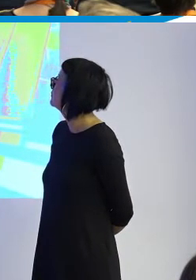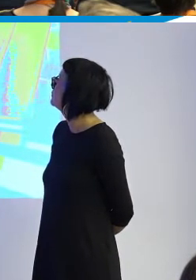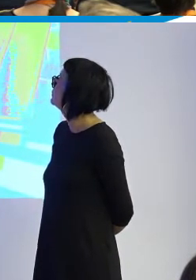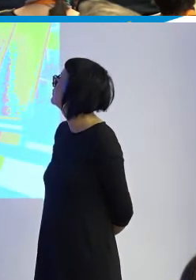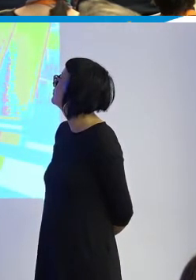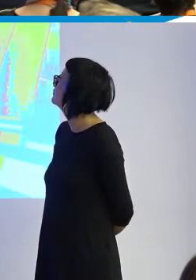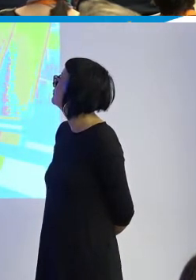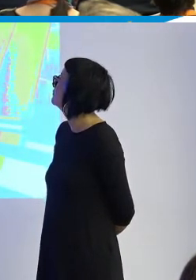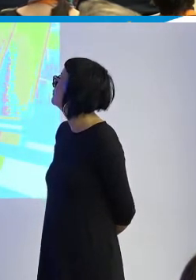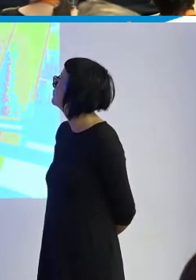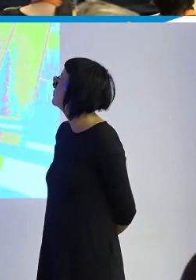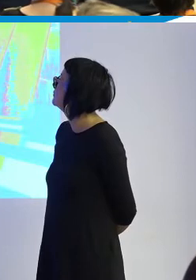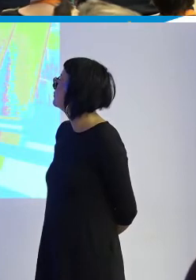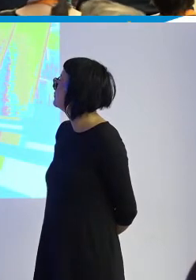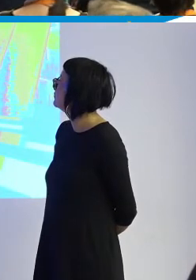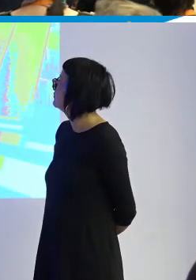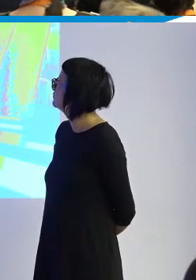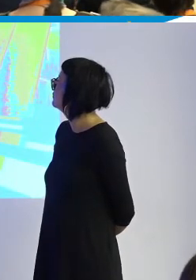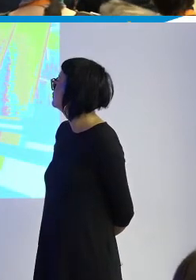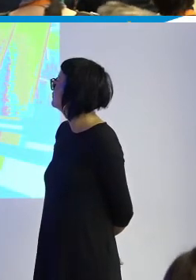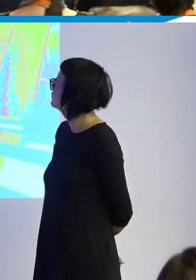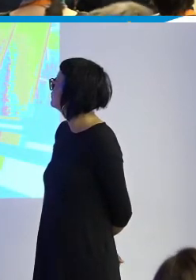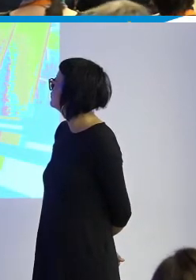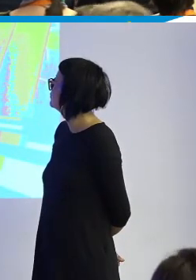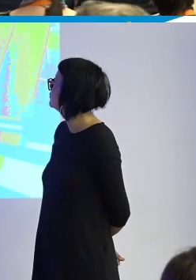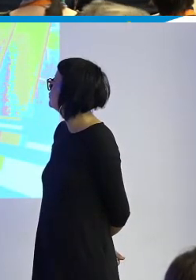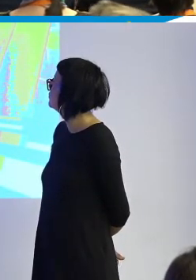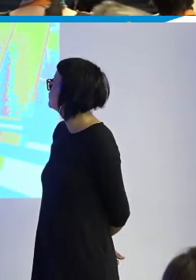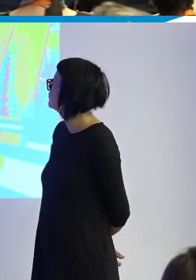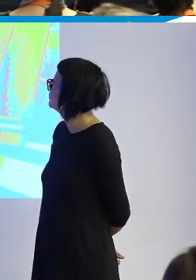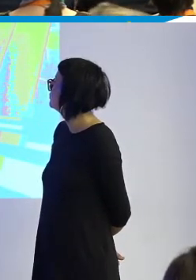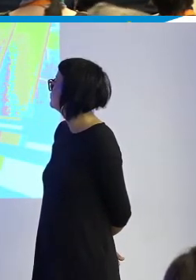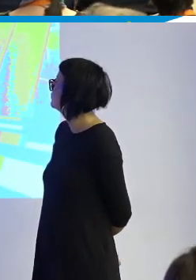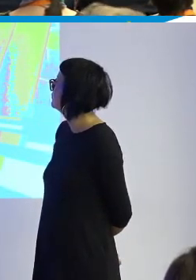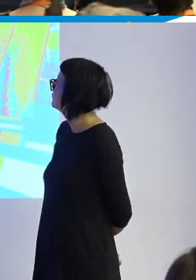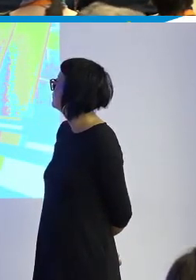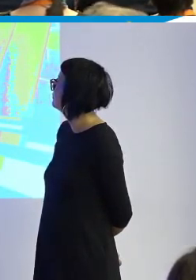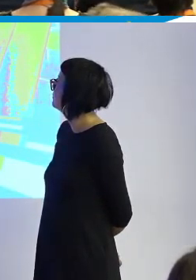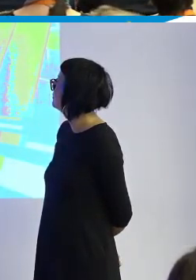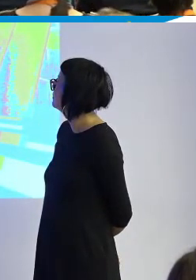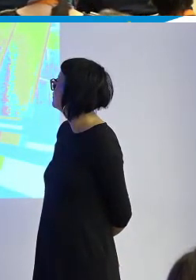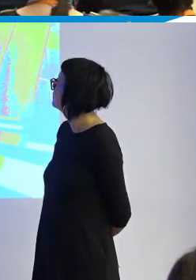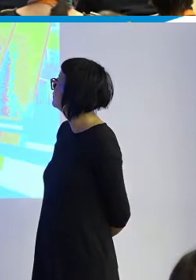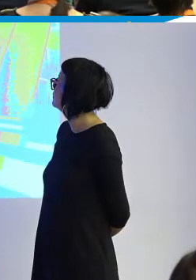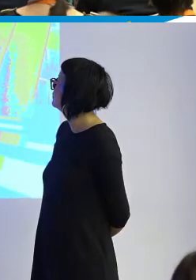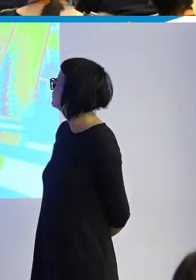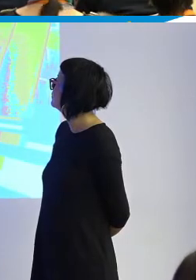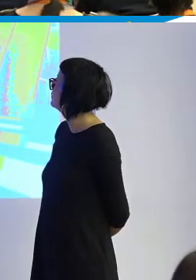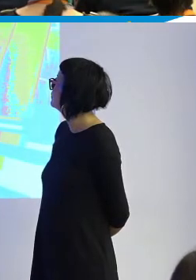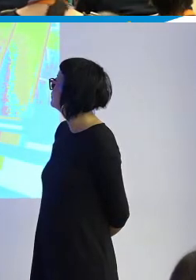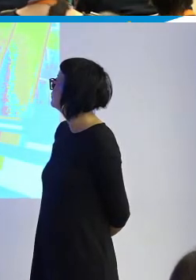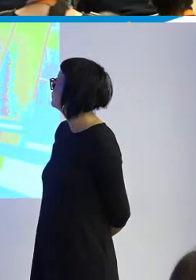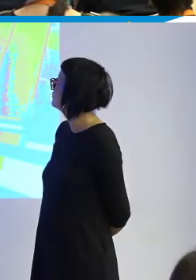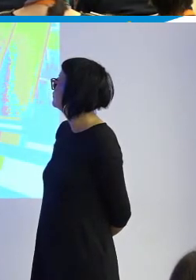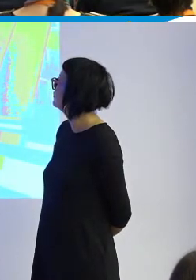this the Ninja this device assists the user's motion of walking and running for instance hiking up steep mountain paths